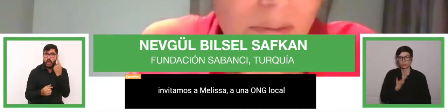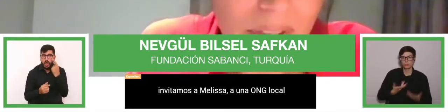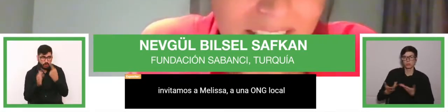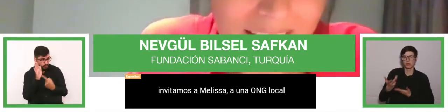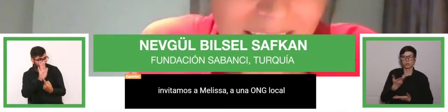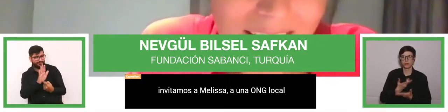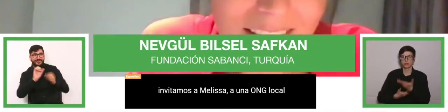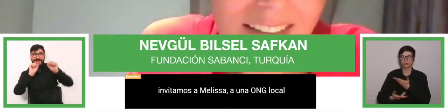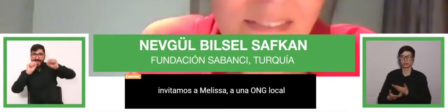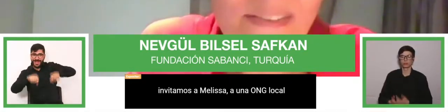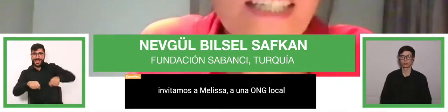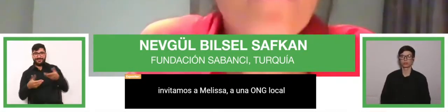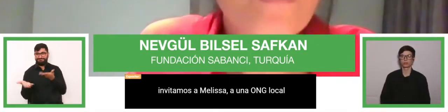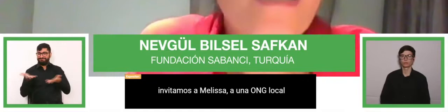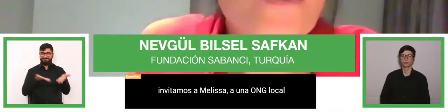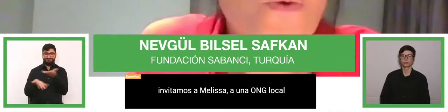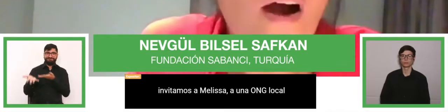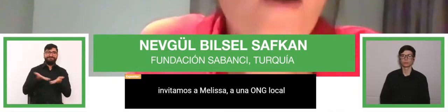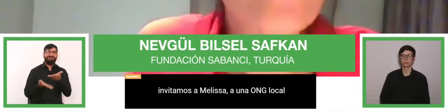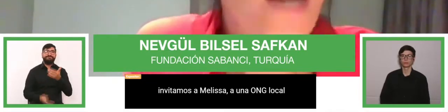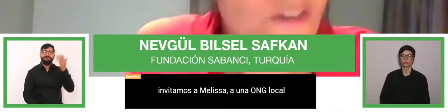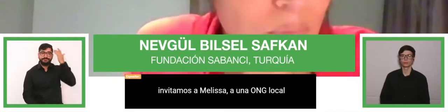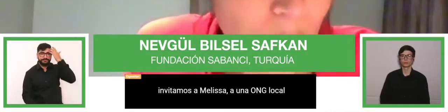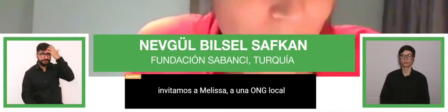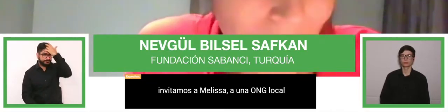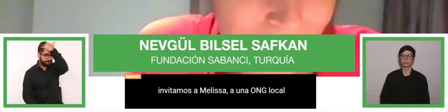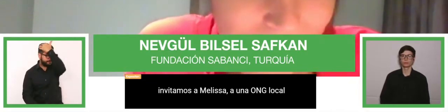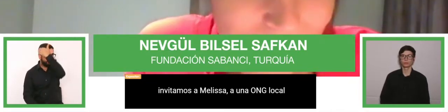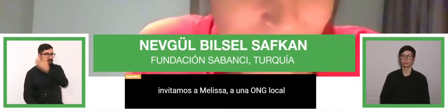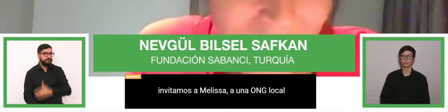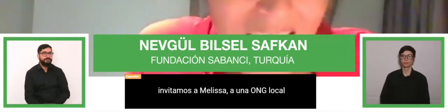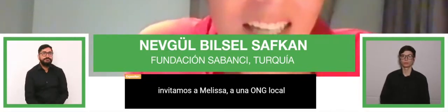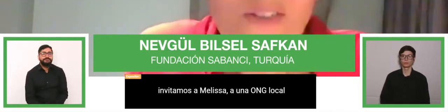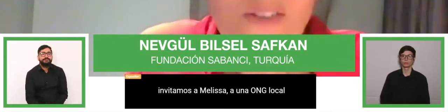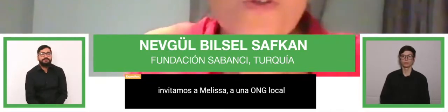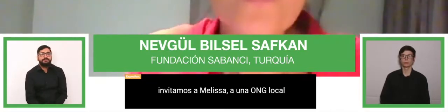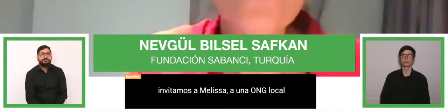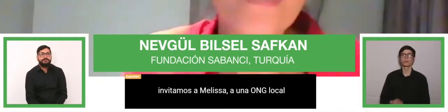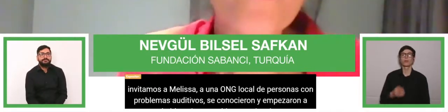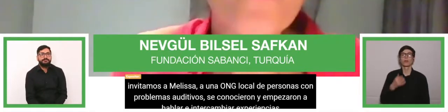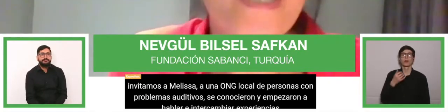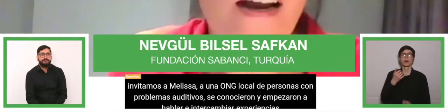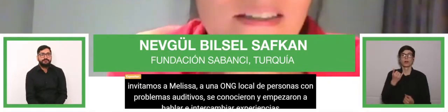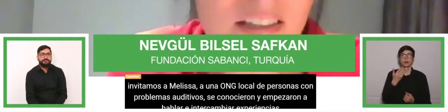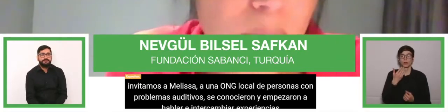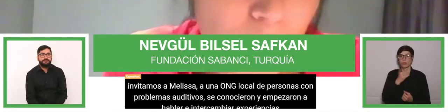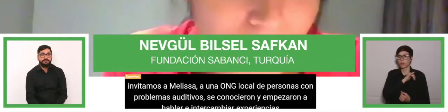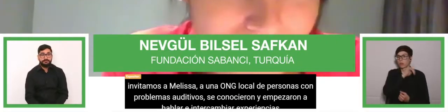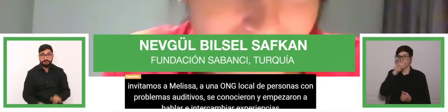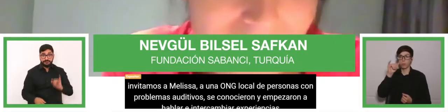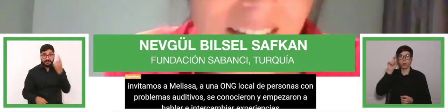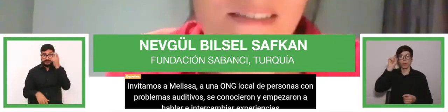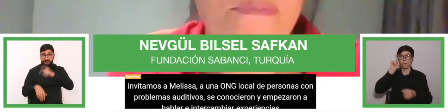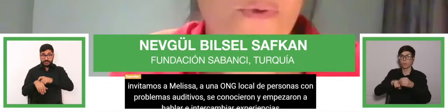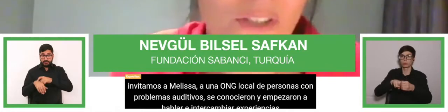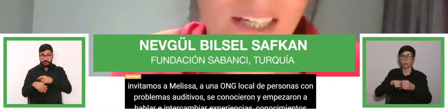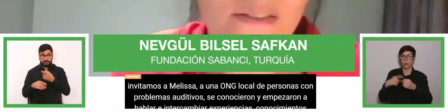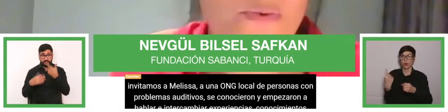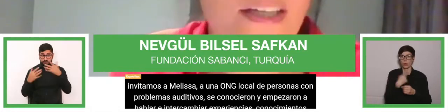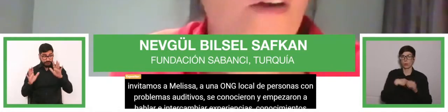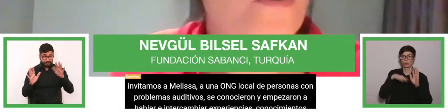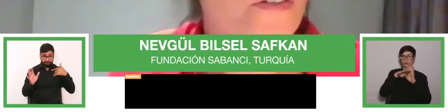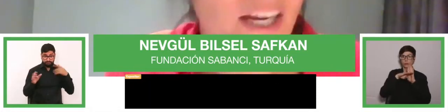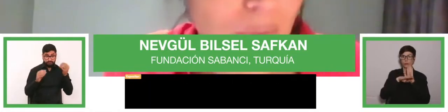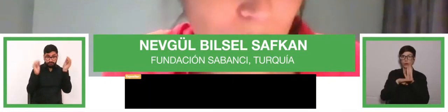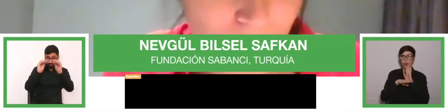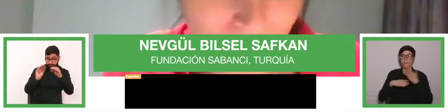have collaborated and applied to our grant program. So today we are supporting the project